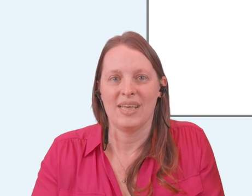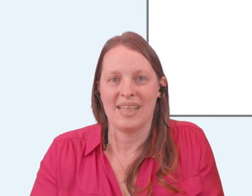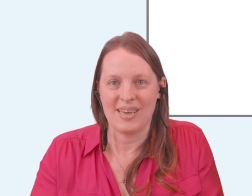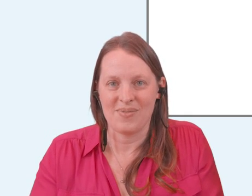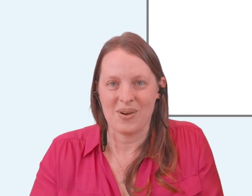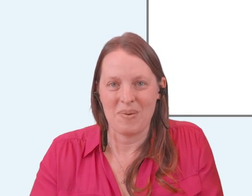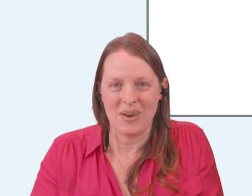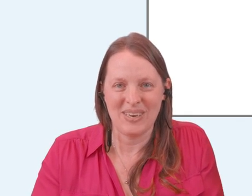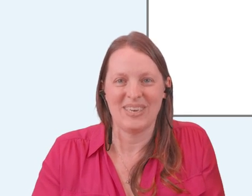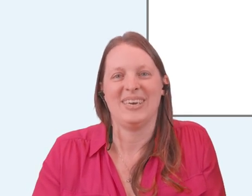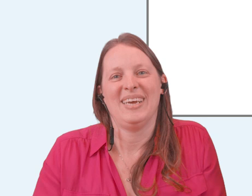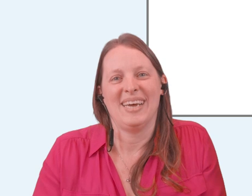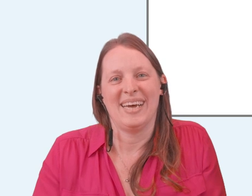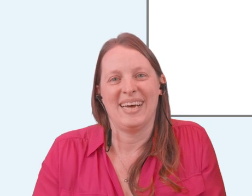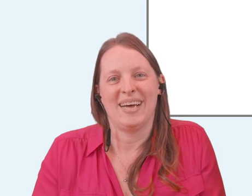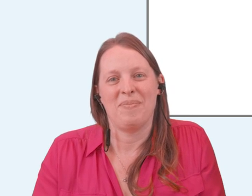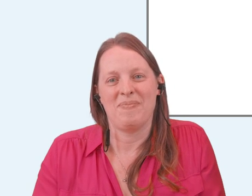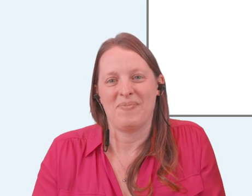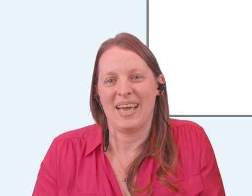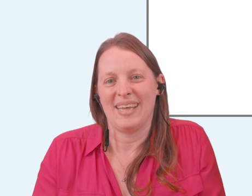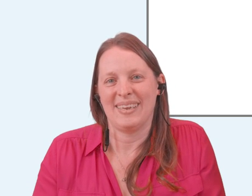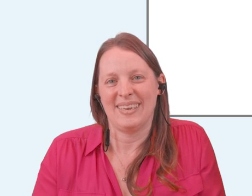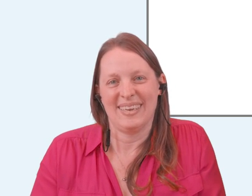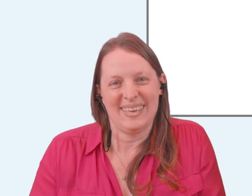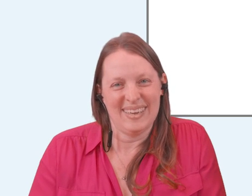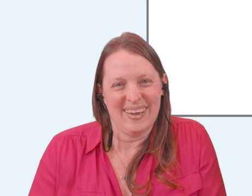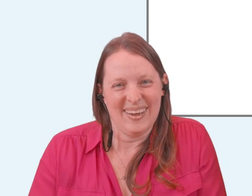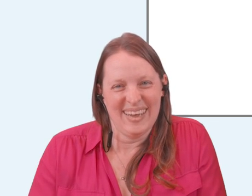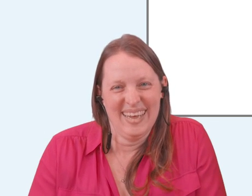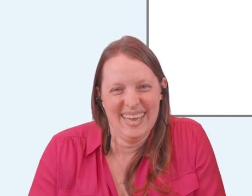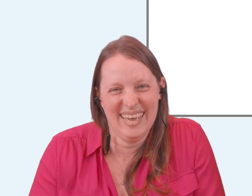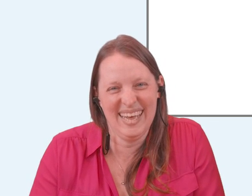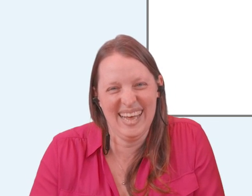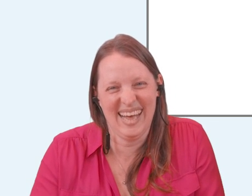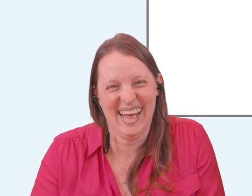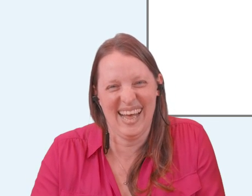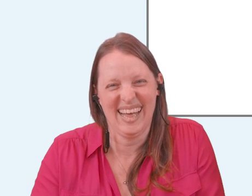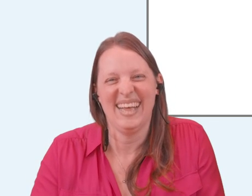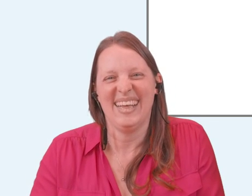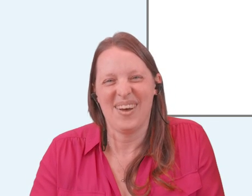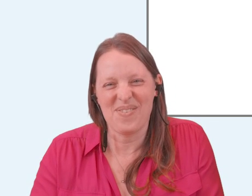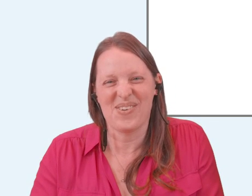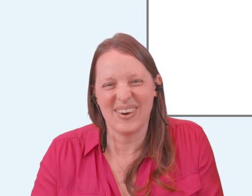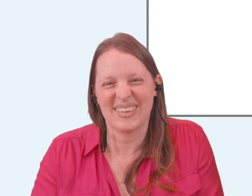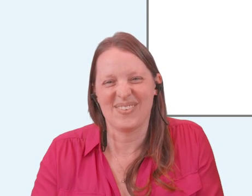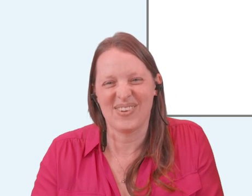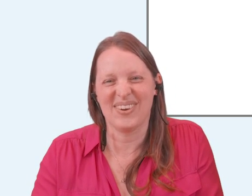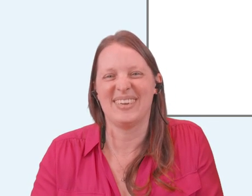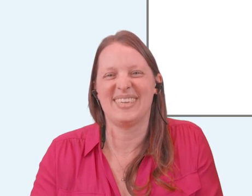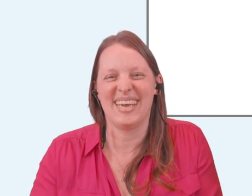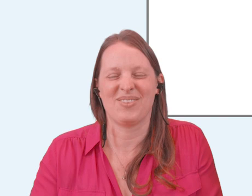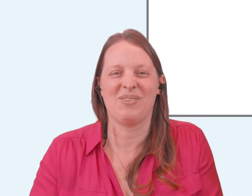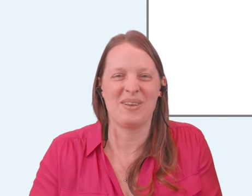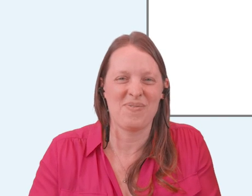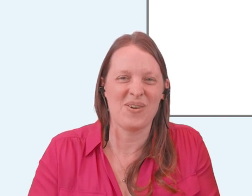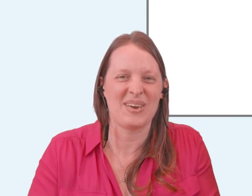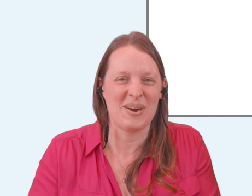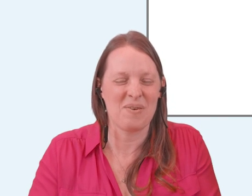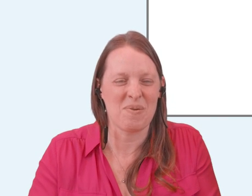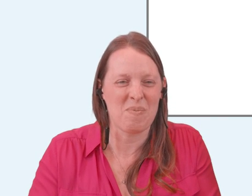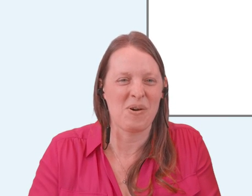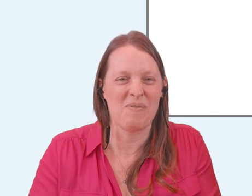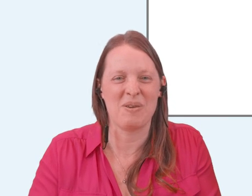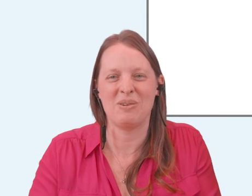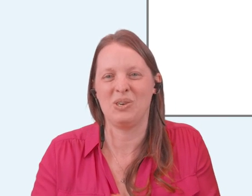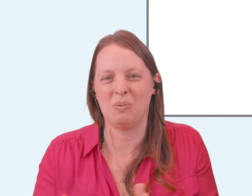So thank you very much. Thanks for And having me. I'm so glad, huh? Thank you. of course, of course. Yes, well, we look forward to